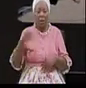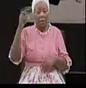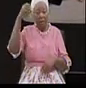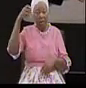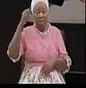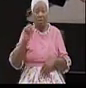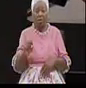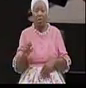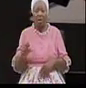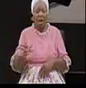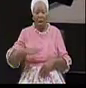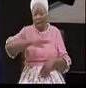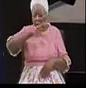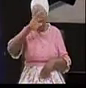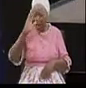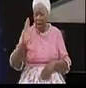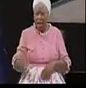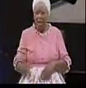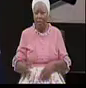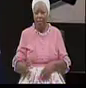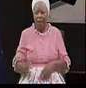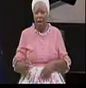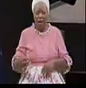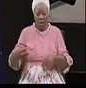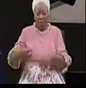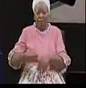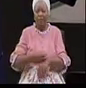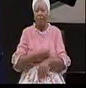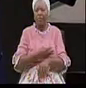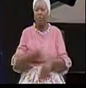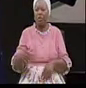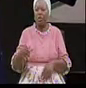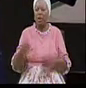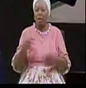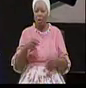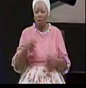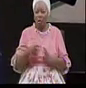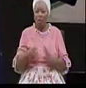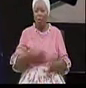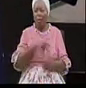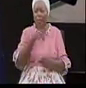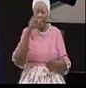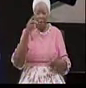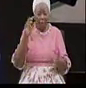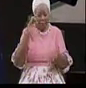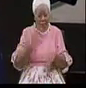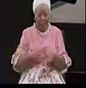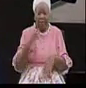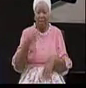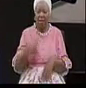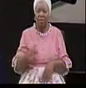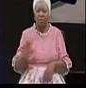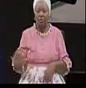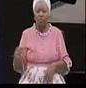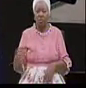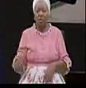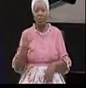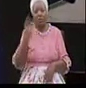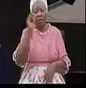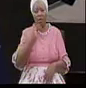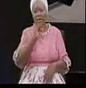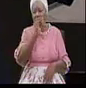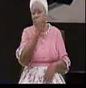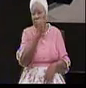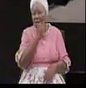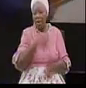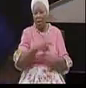magicians never influenced or affected the children of Israel.